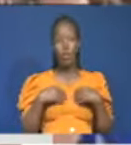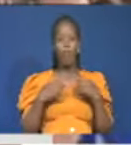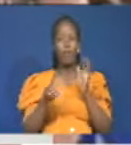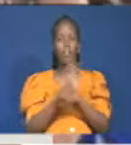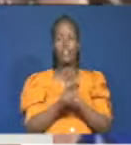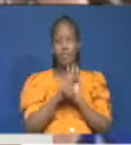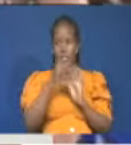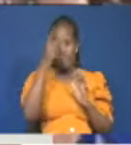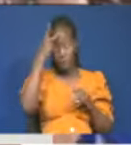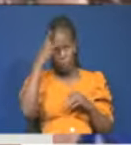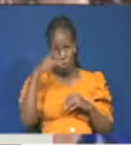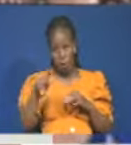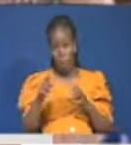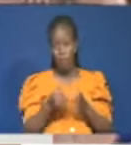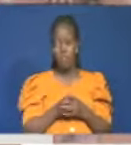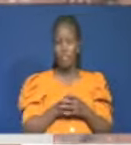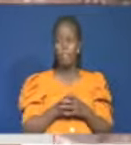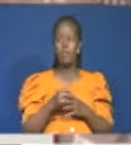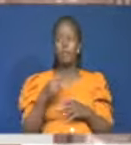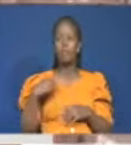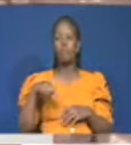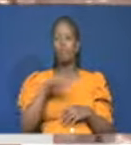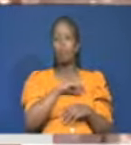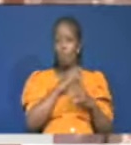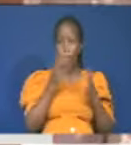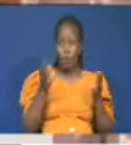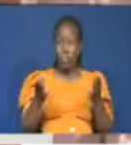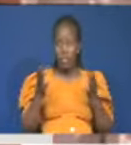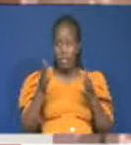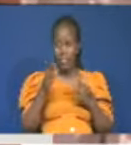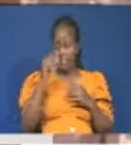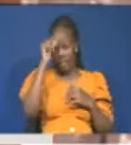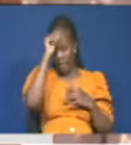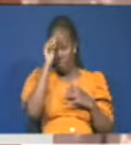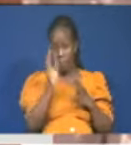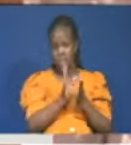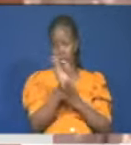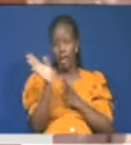Kama legislative arm, ile arm ya serikali ya kutengeneza sheria,